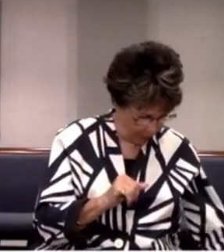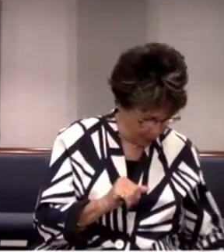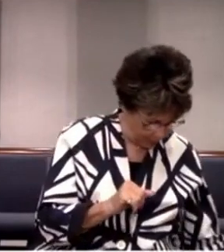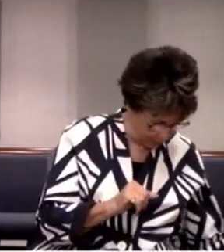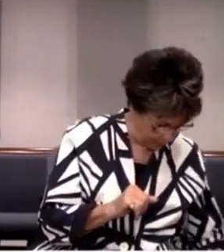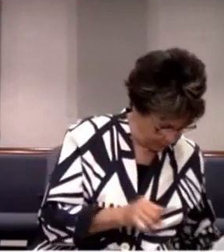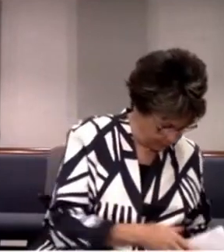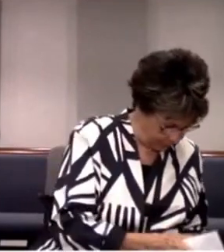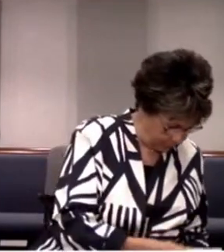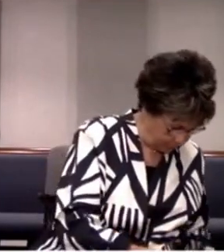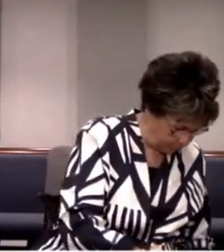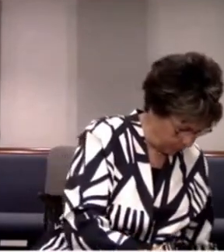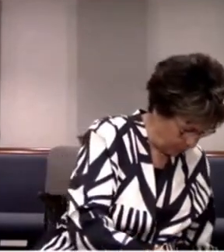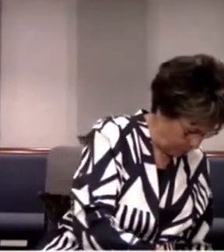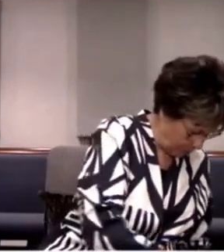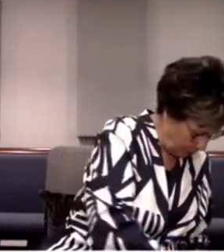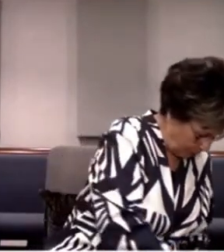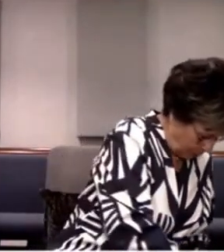God,